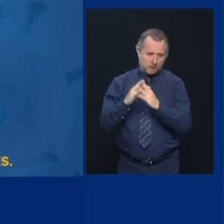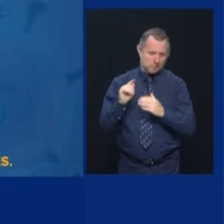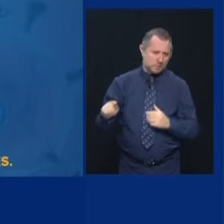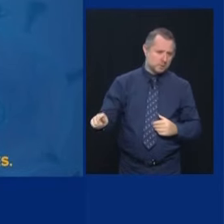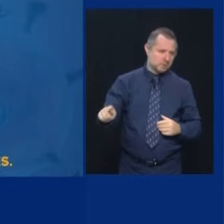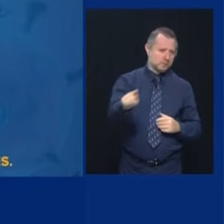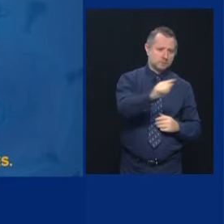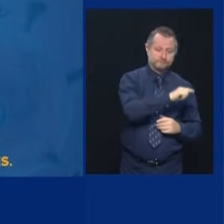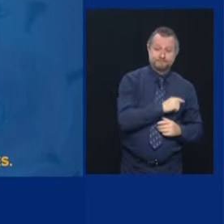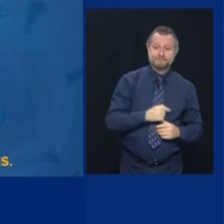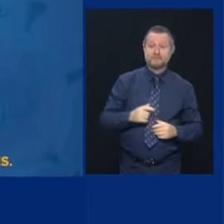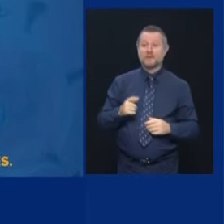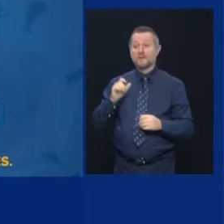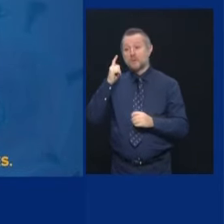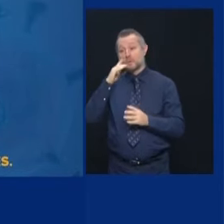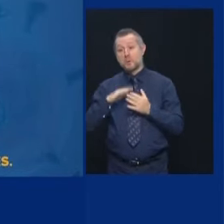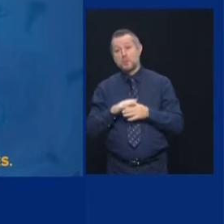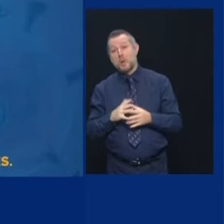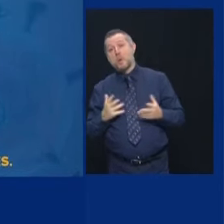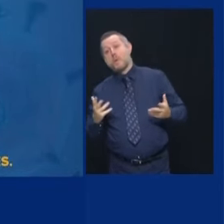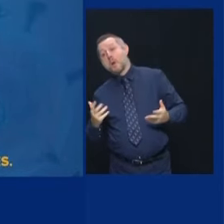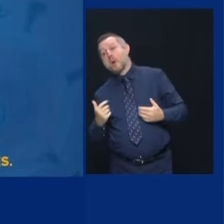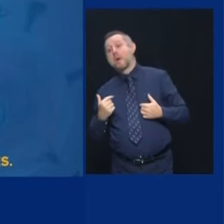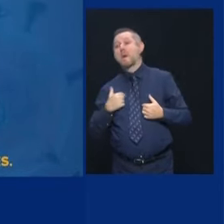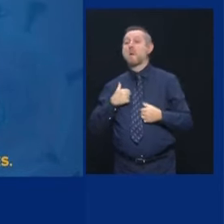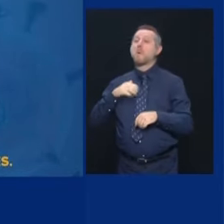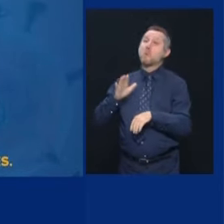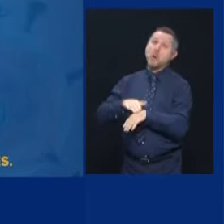Well, we issue warnings.